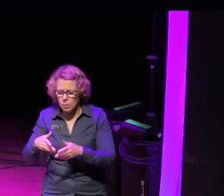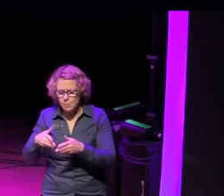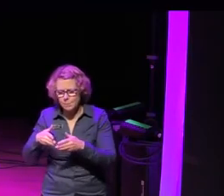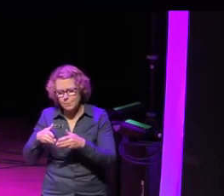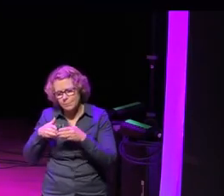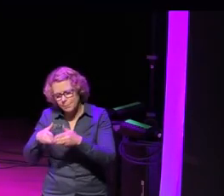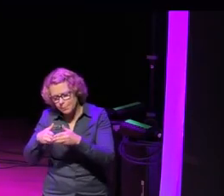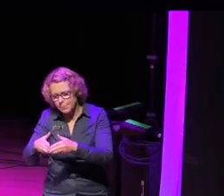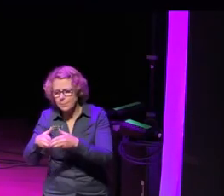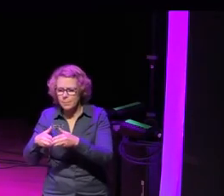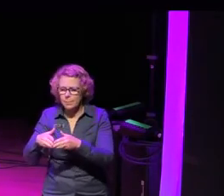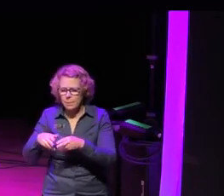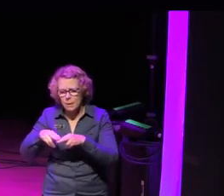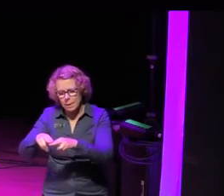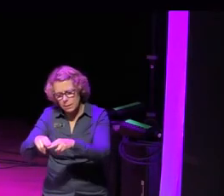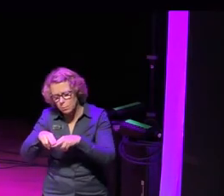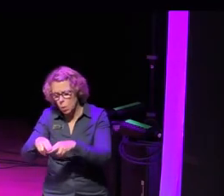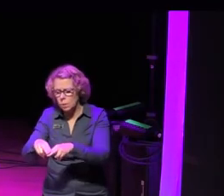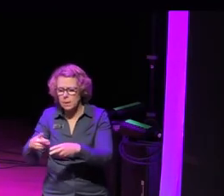the